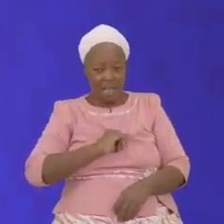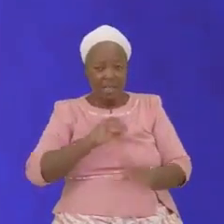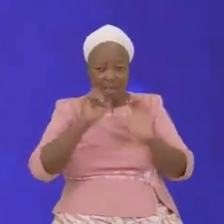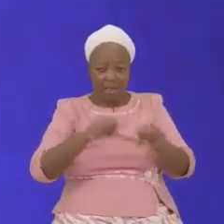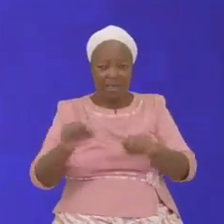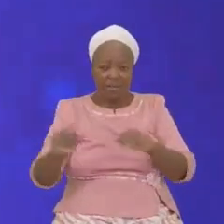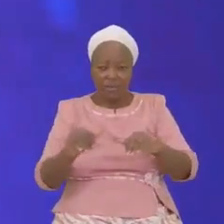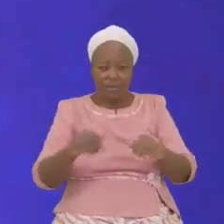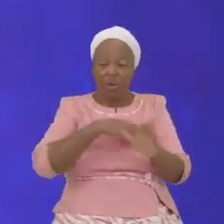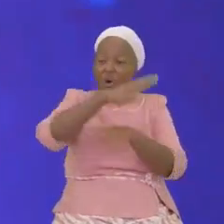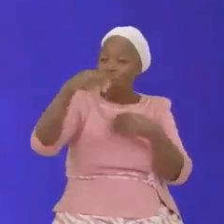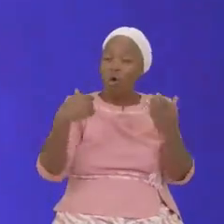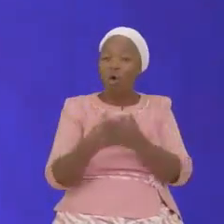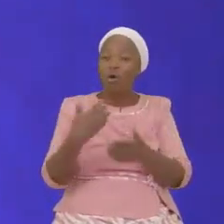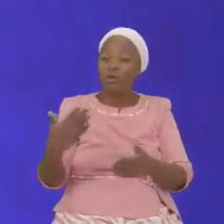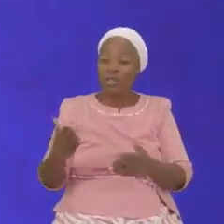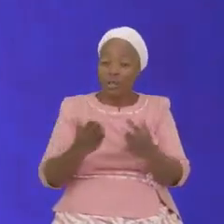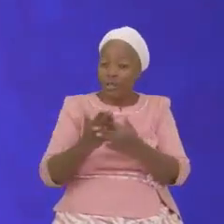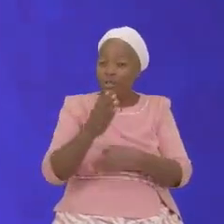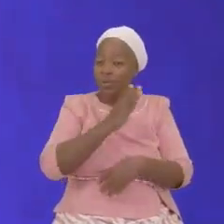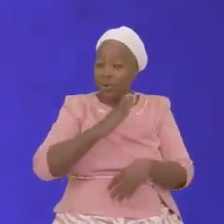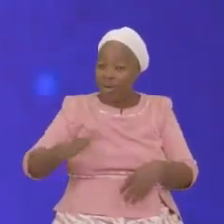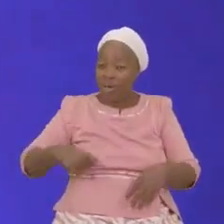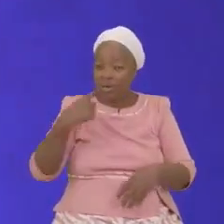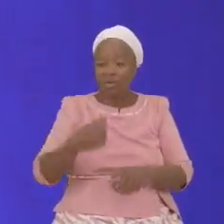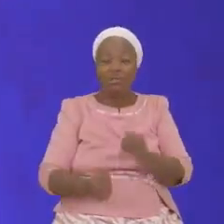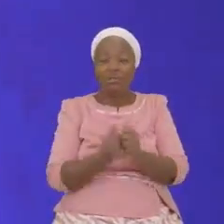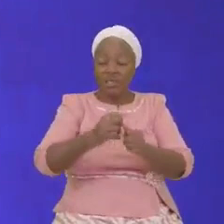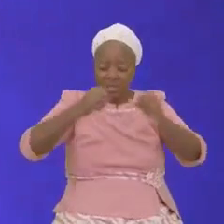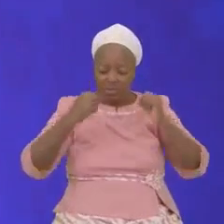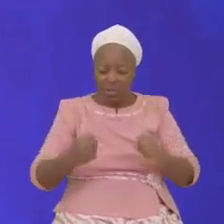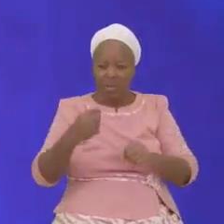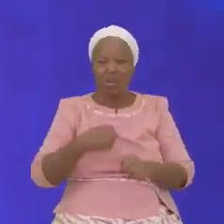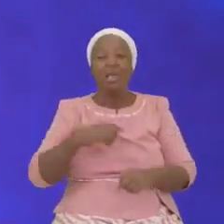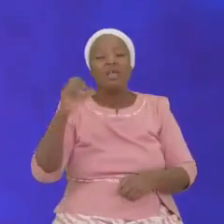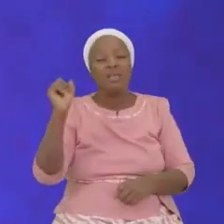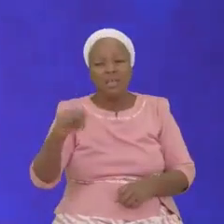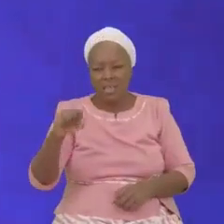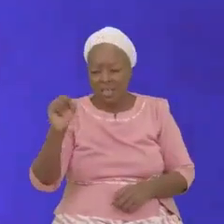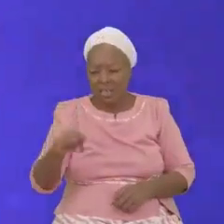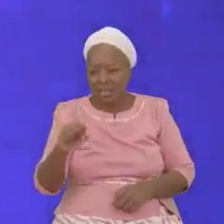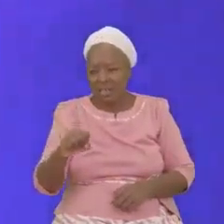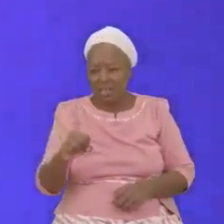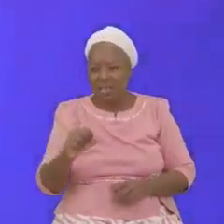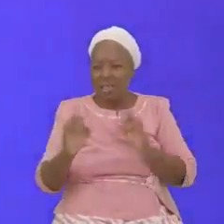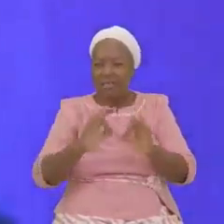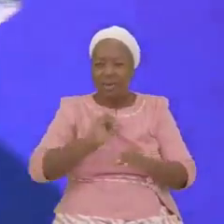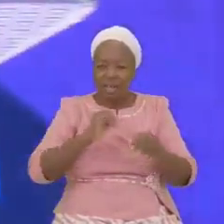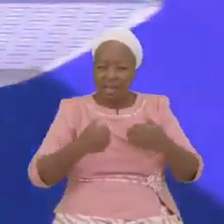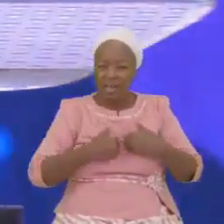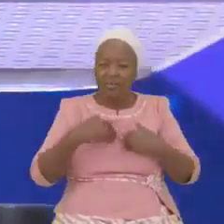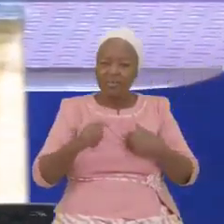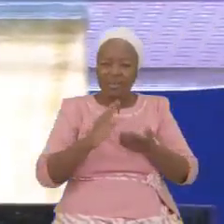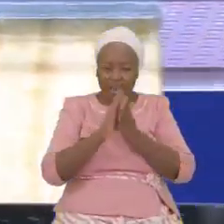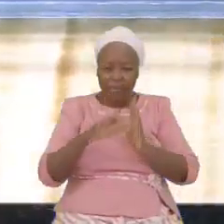do all things through Christ which strengtheneth me. Yes, if I have the